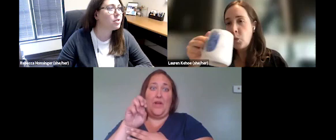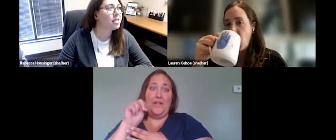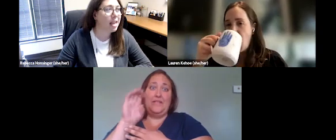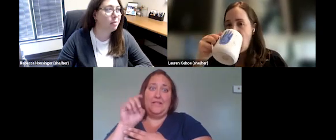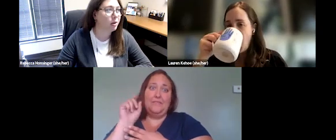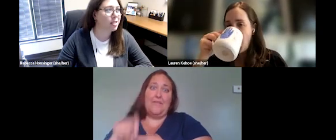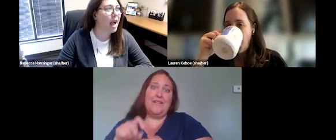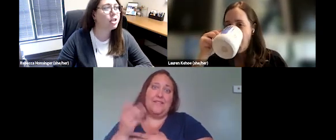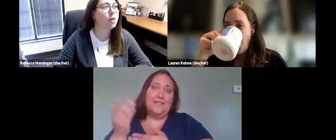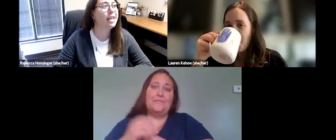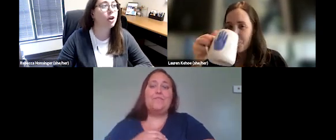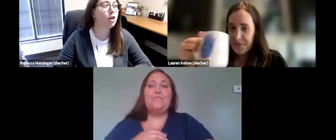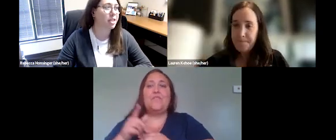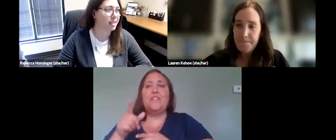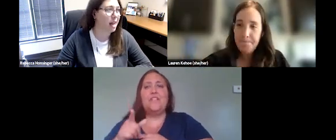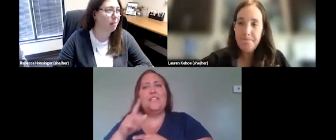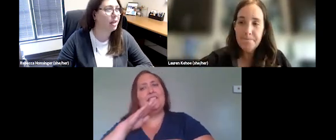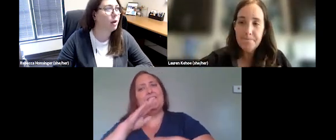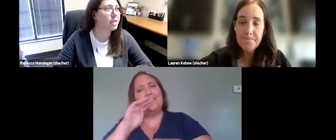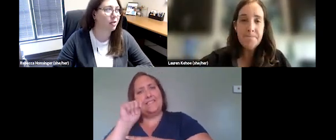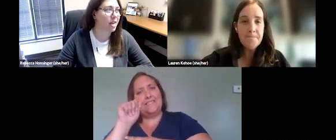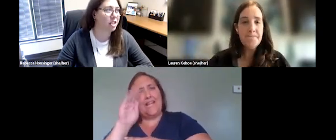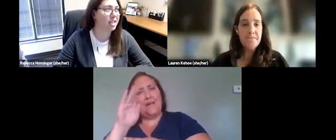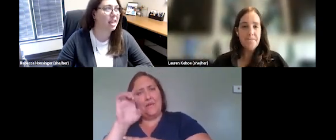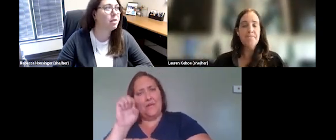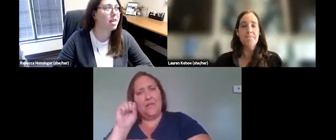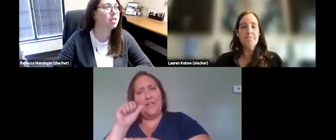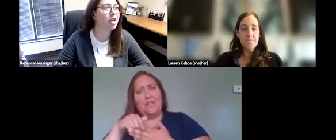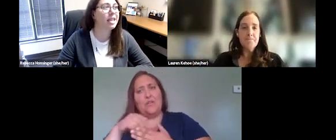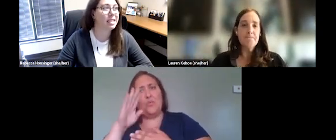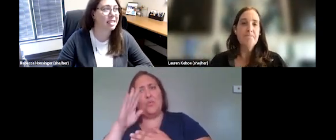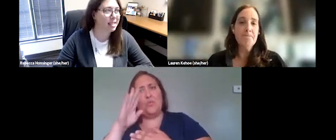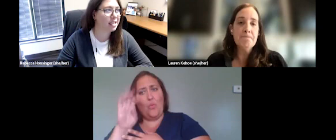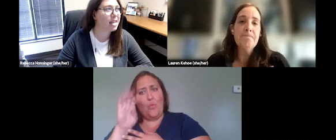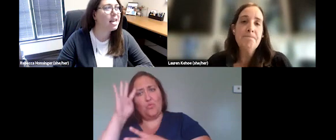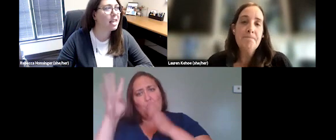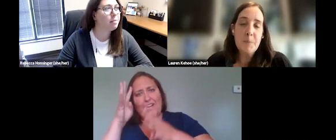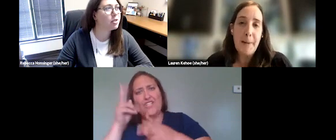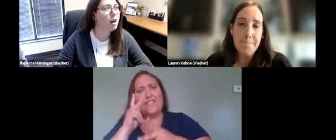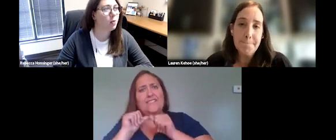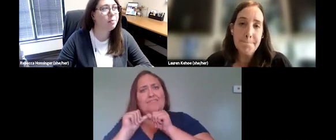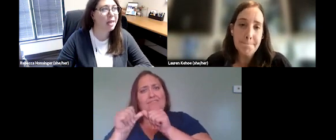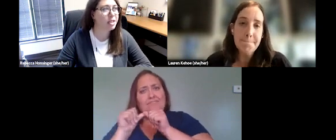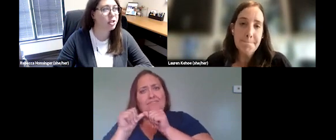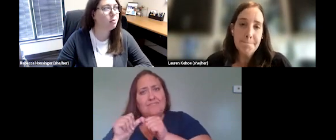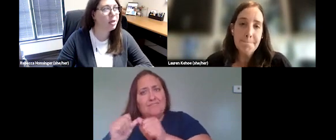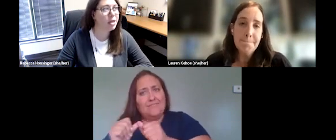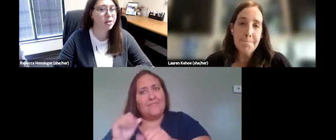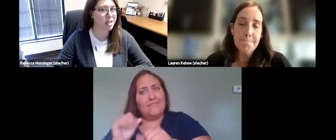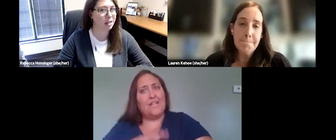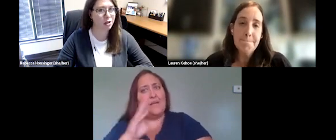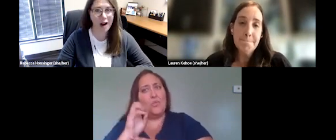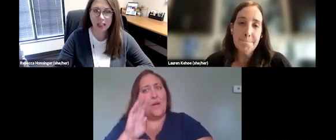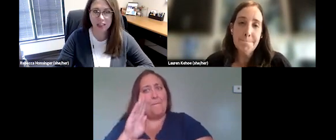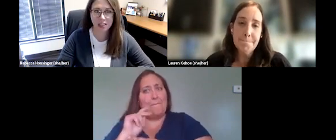vendor uses tables, actually encourages them in website creation to keep things looking consistent. Tables on web pages shouldn't be